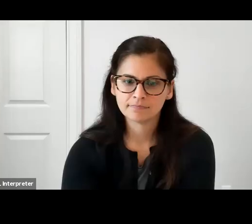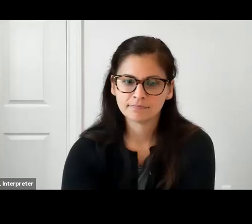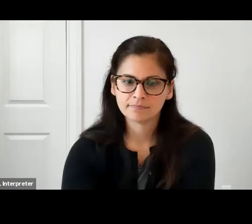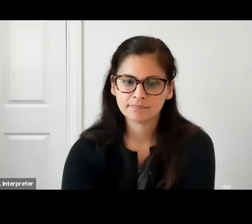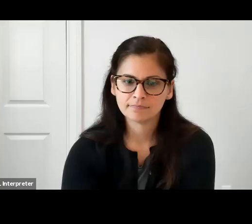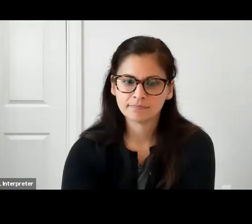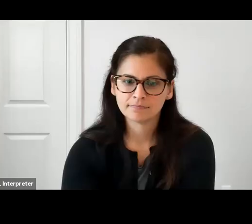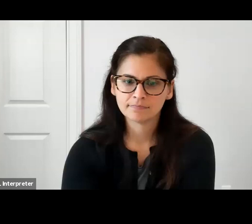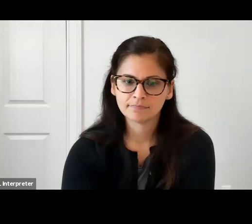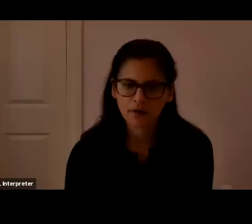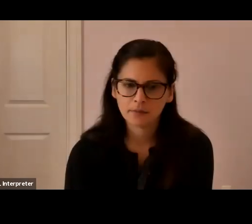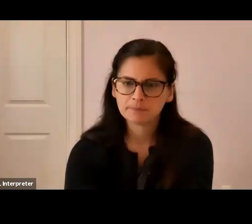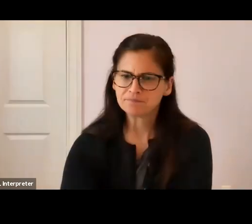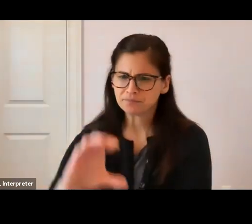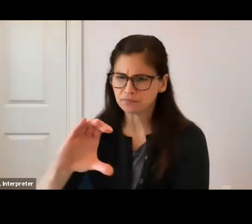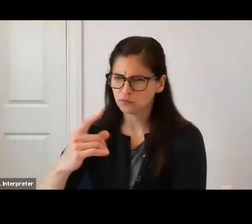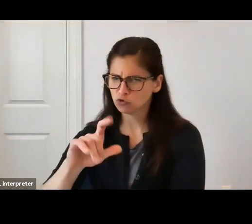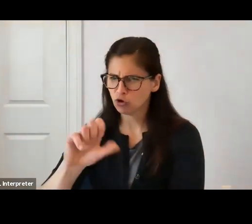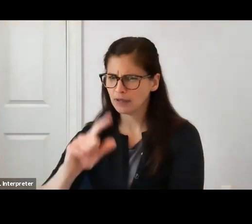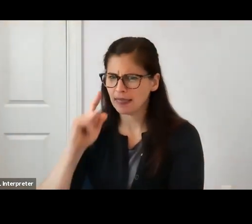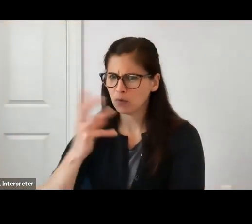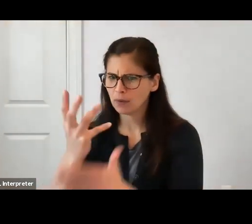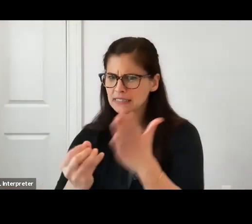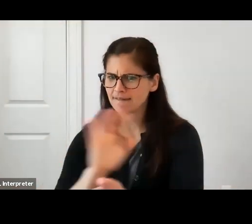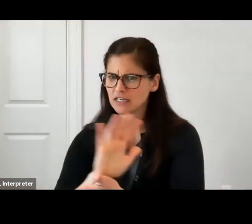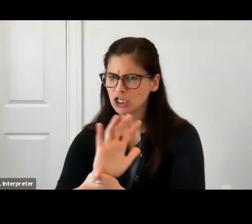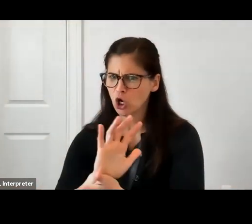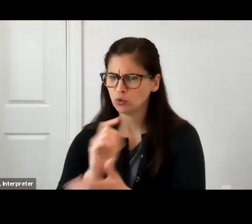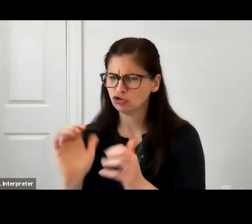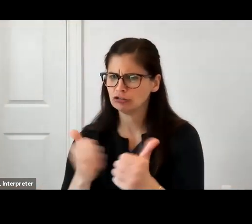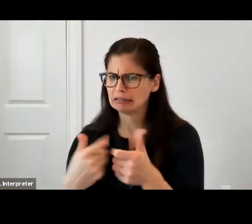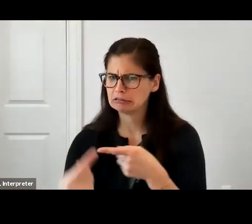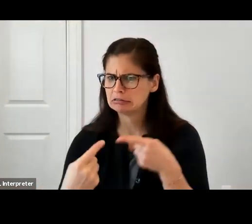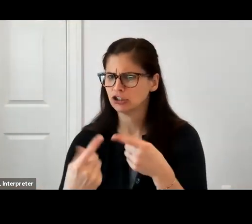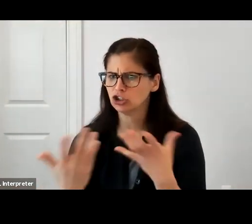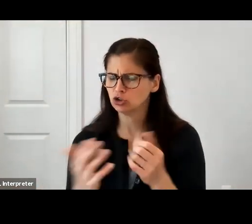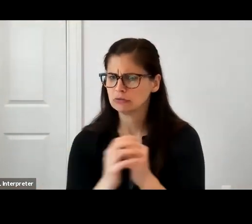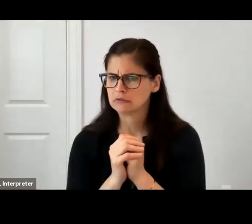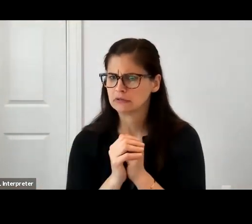Charles, I believe we have a missing video challenge.